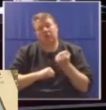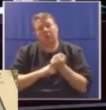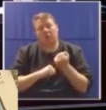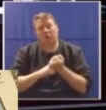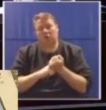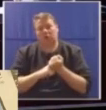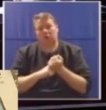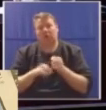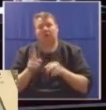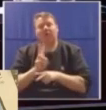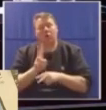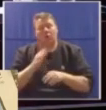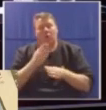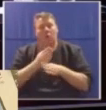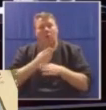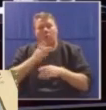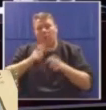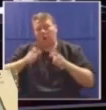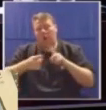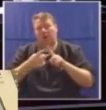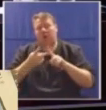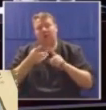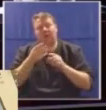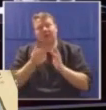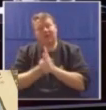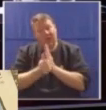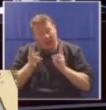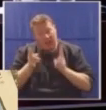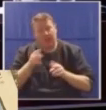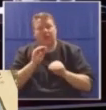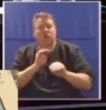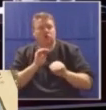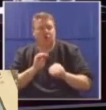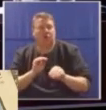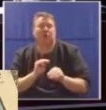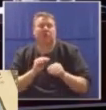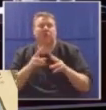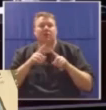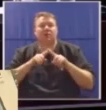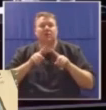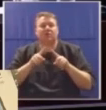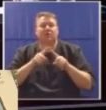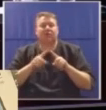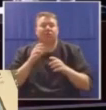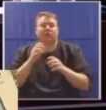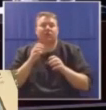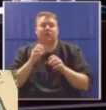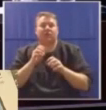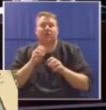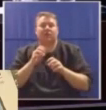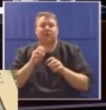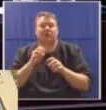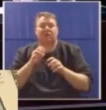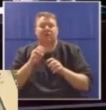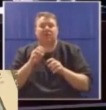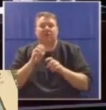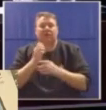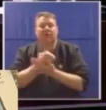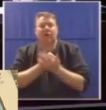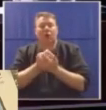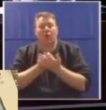vulnerable workers, reskill, train, and provide new diversified economic opportunities and